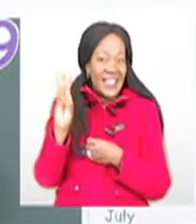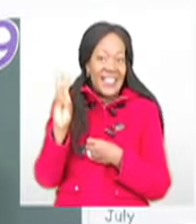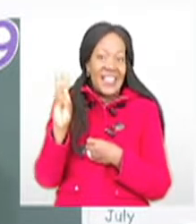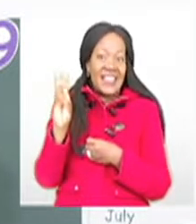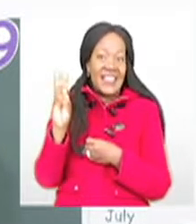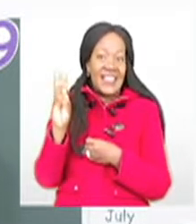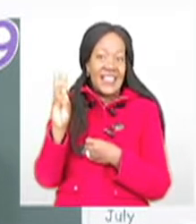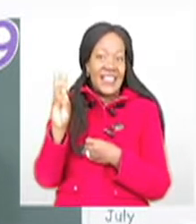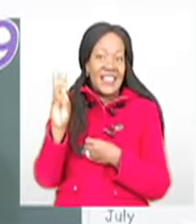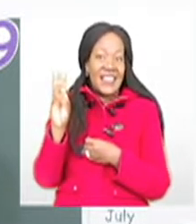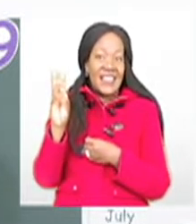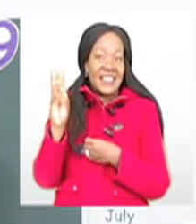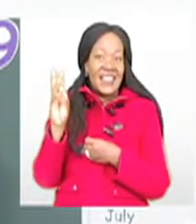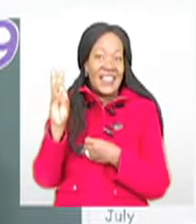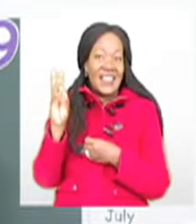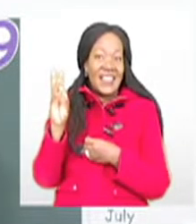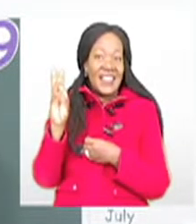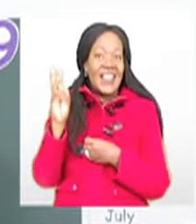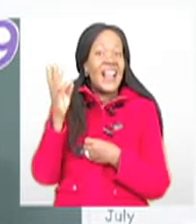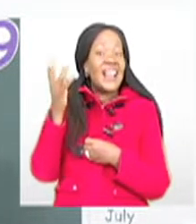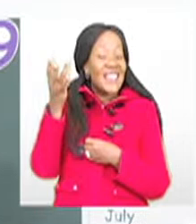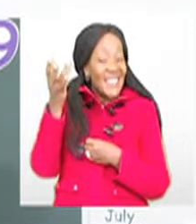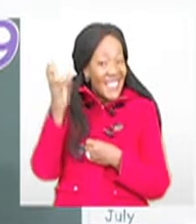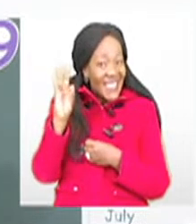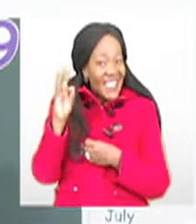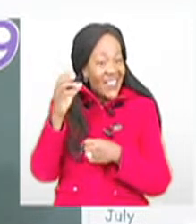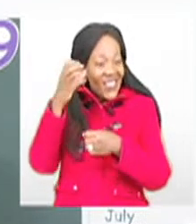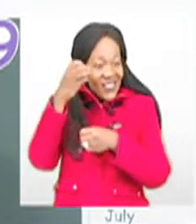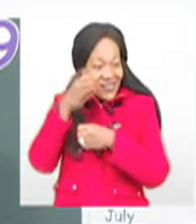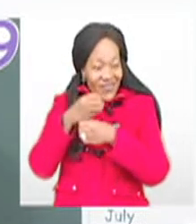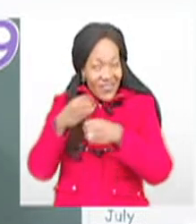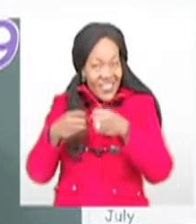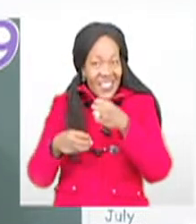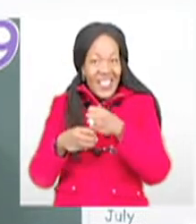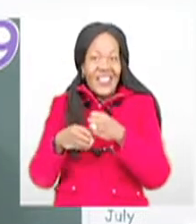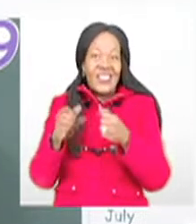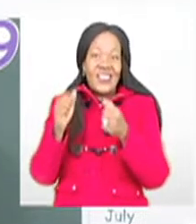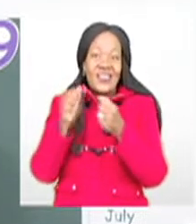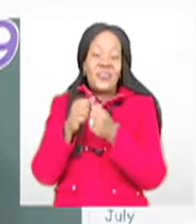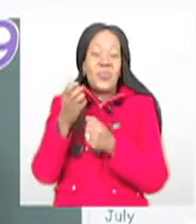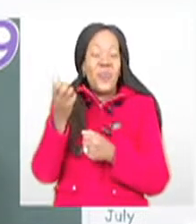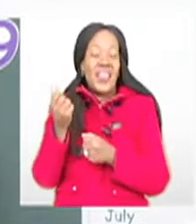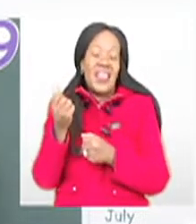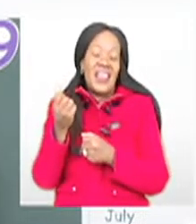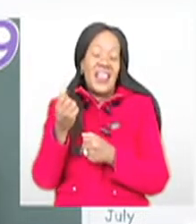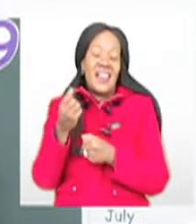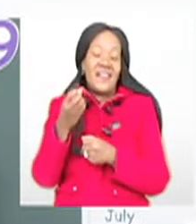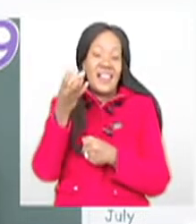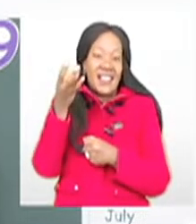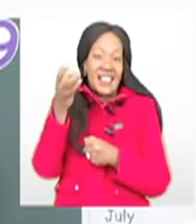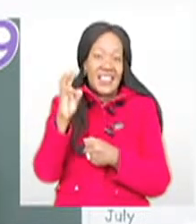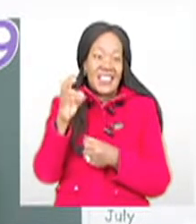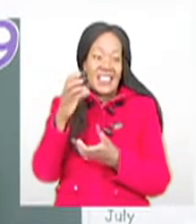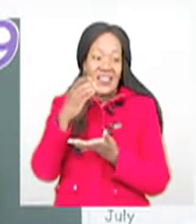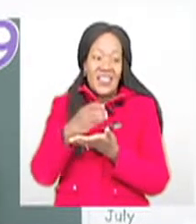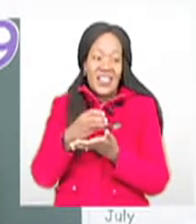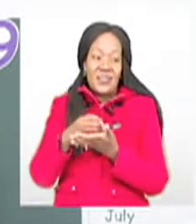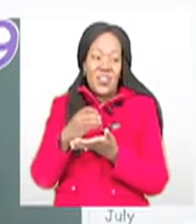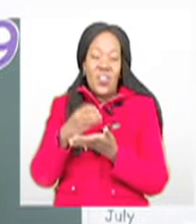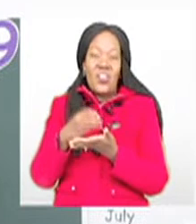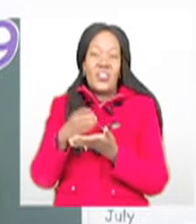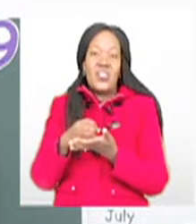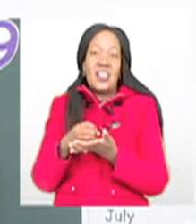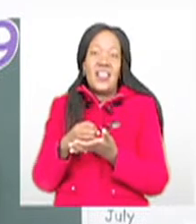6, and the 7th is right here. So we have 7 cups all together. Let's